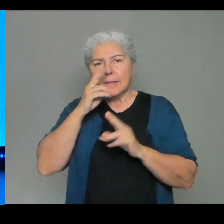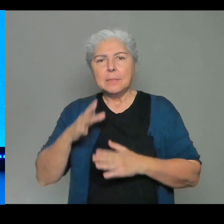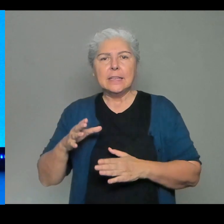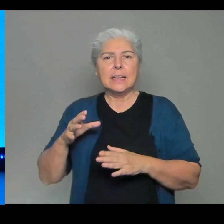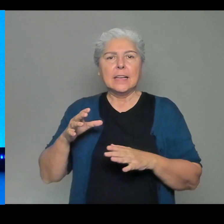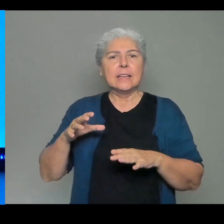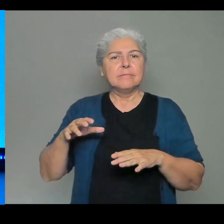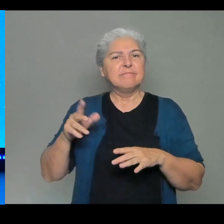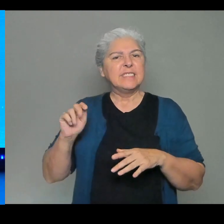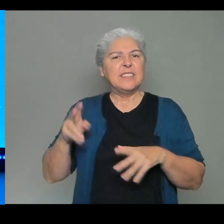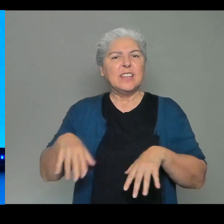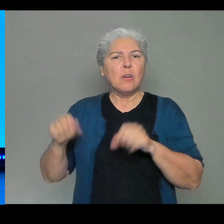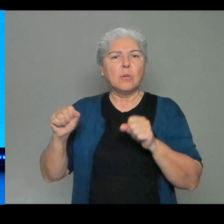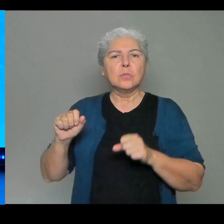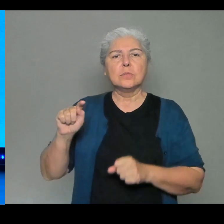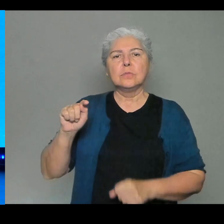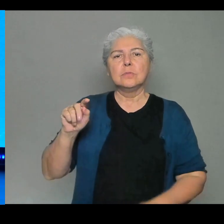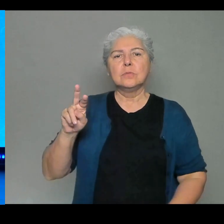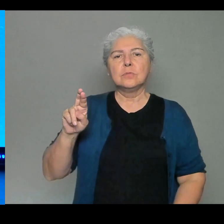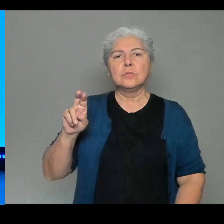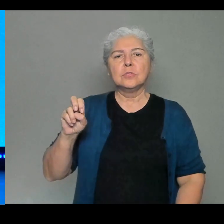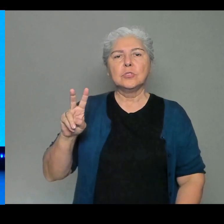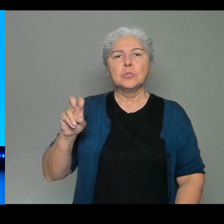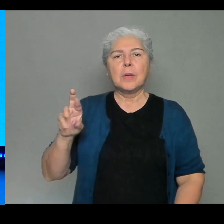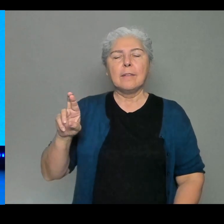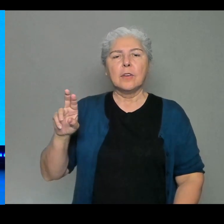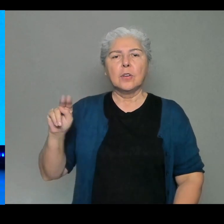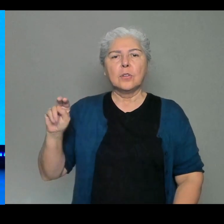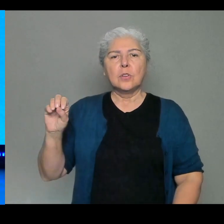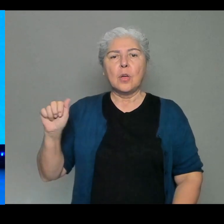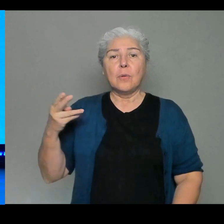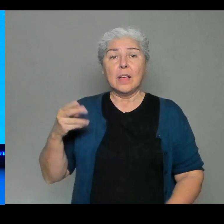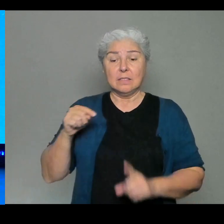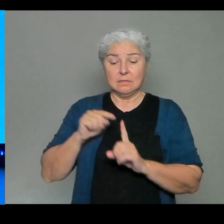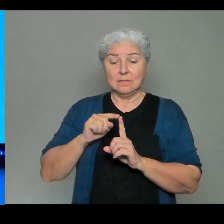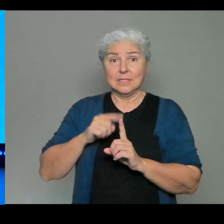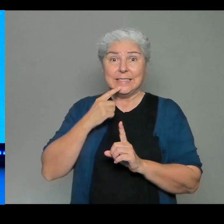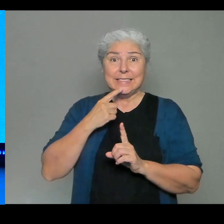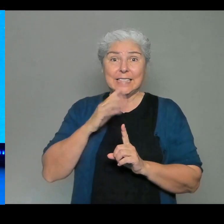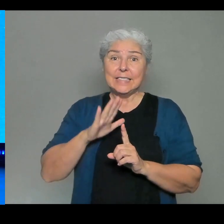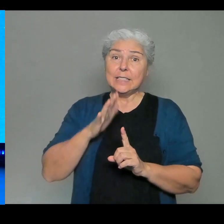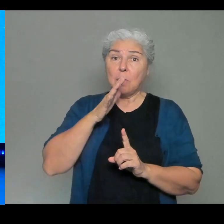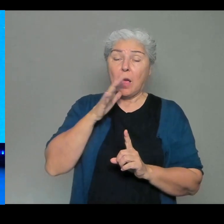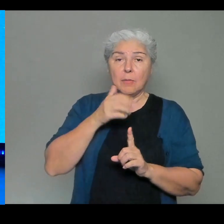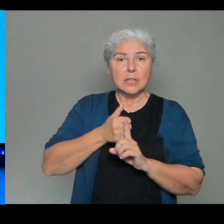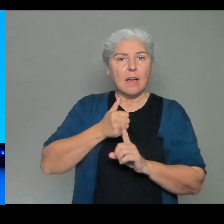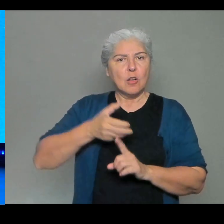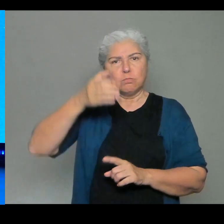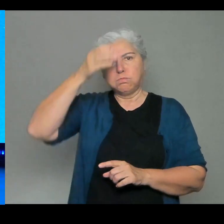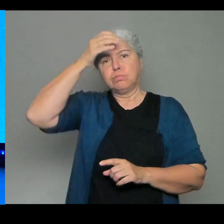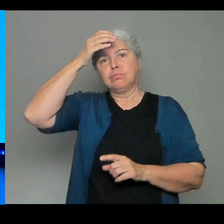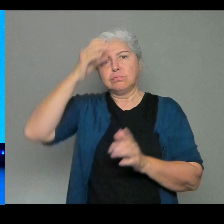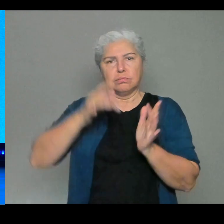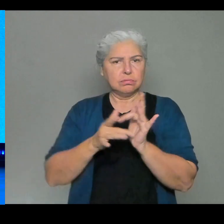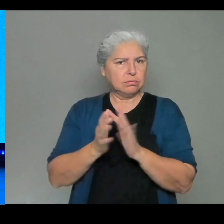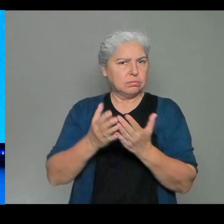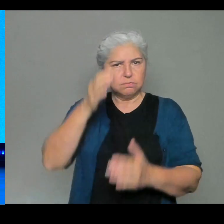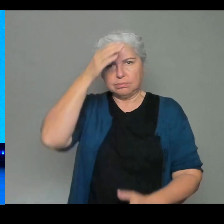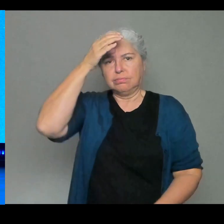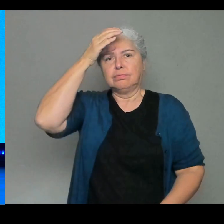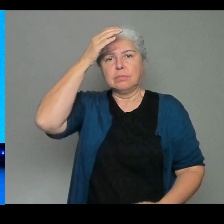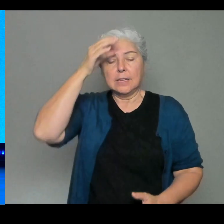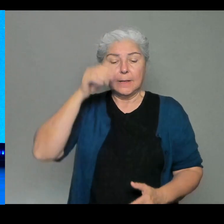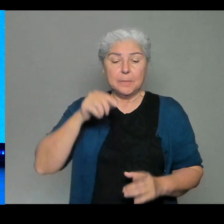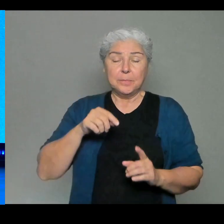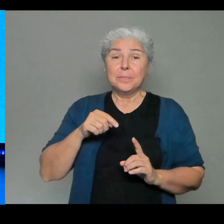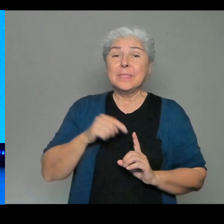Trevor Noah? He's a comedian and host and whatever. And he was saying how his mom is a Bible scholar. And his mom, he says,